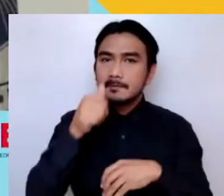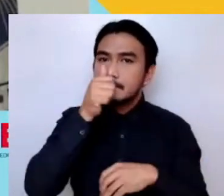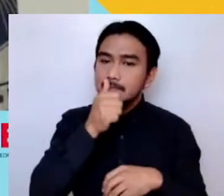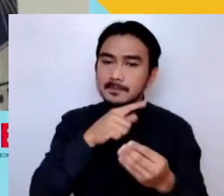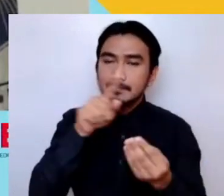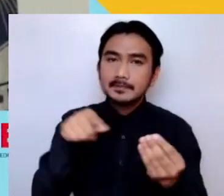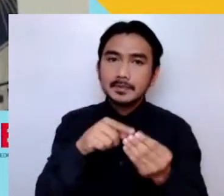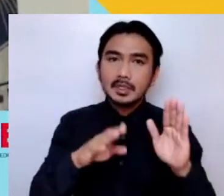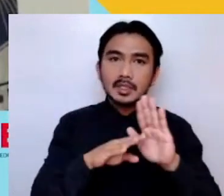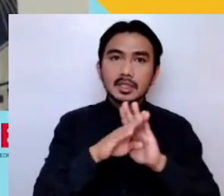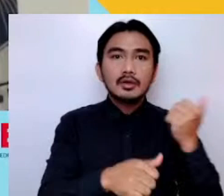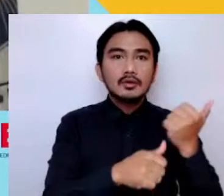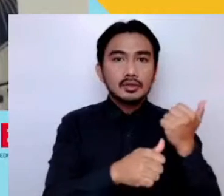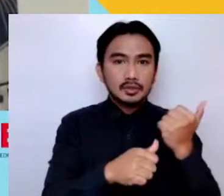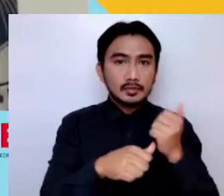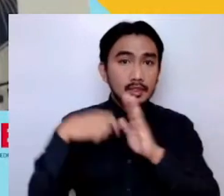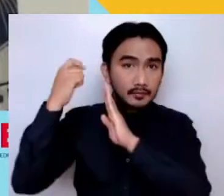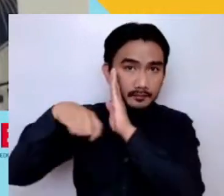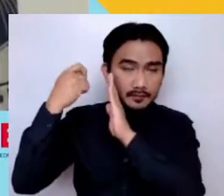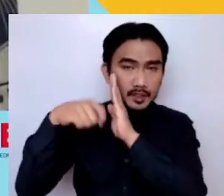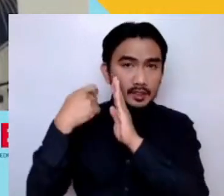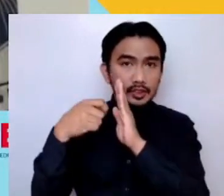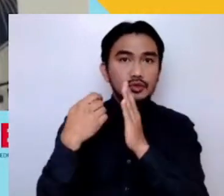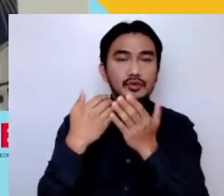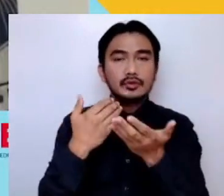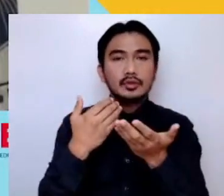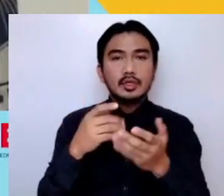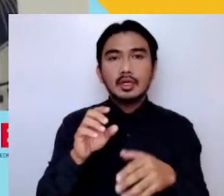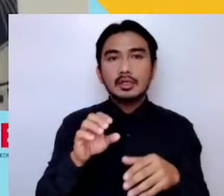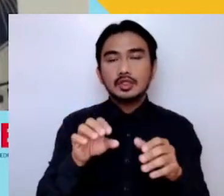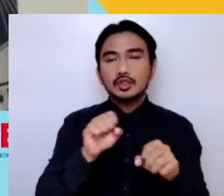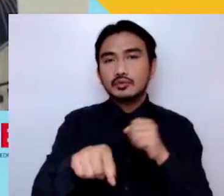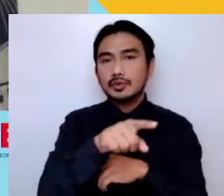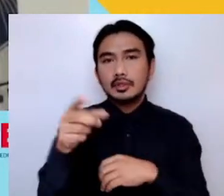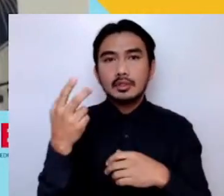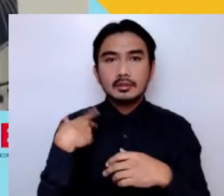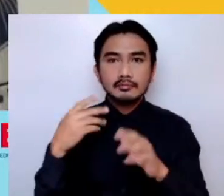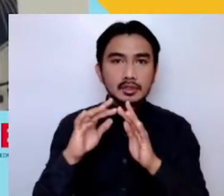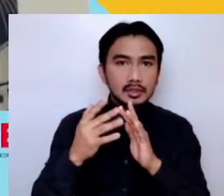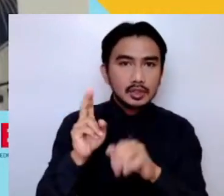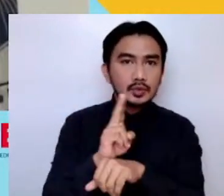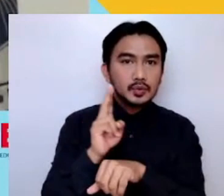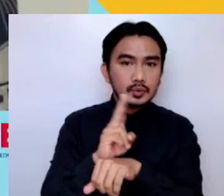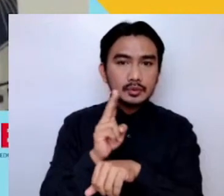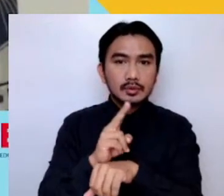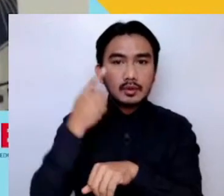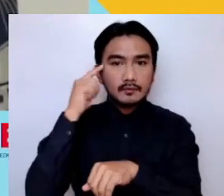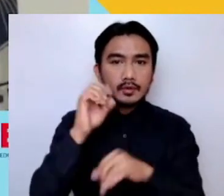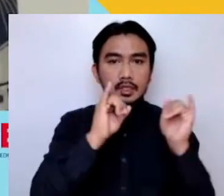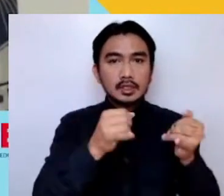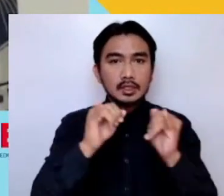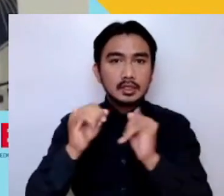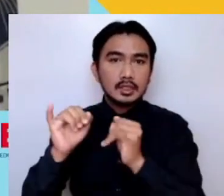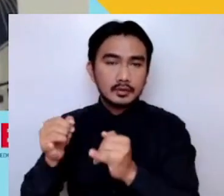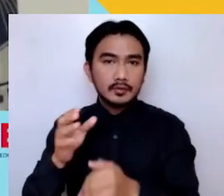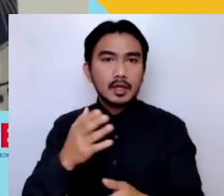supplementary video materials, as well as your electronic tools on the individual performance commitment and review form,